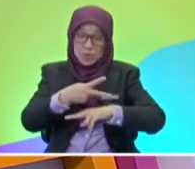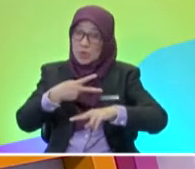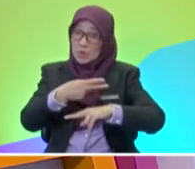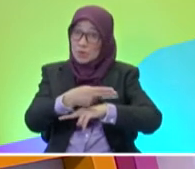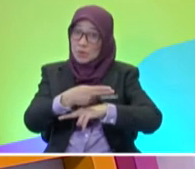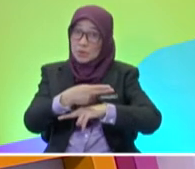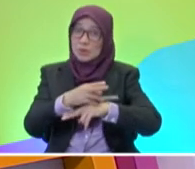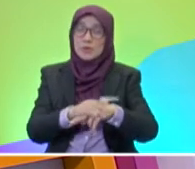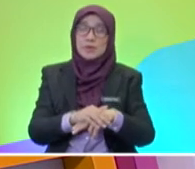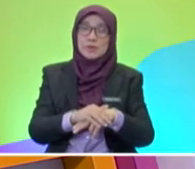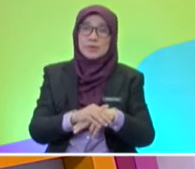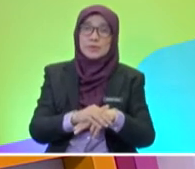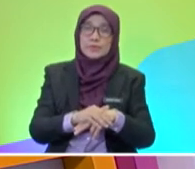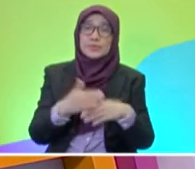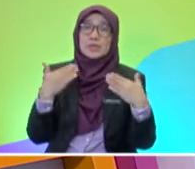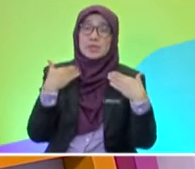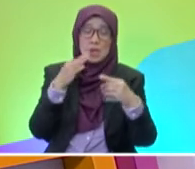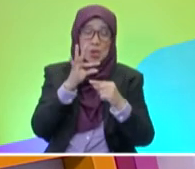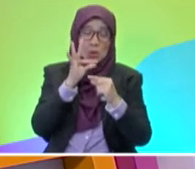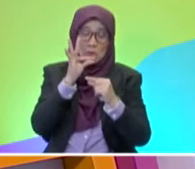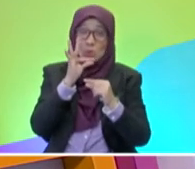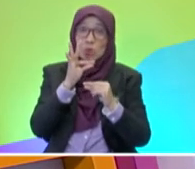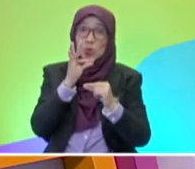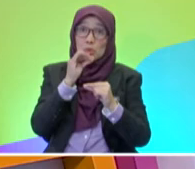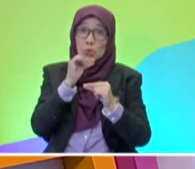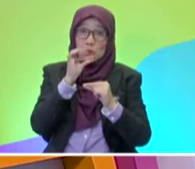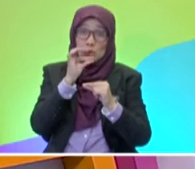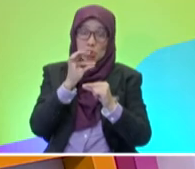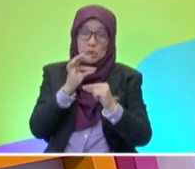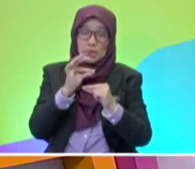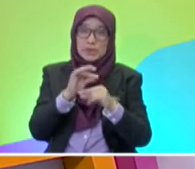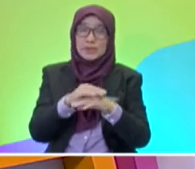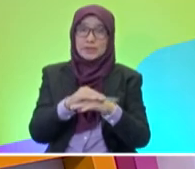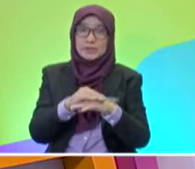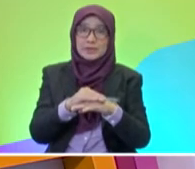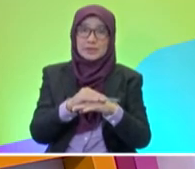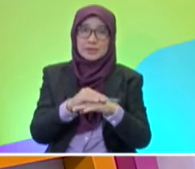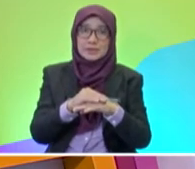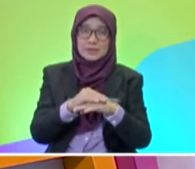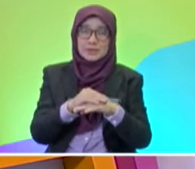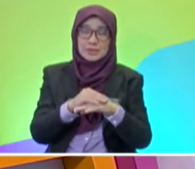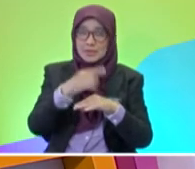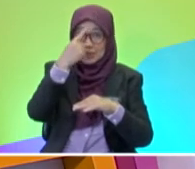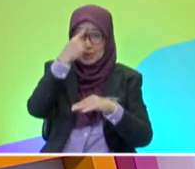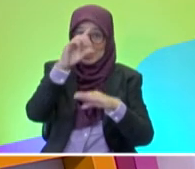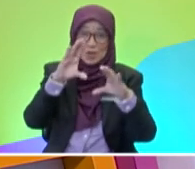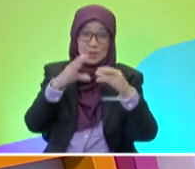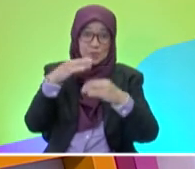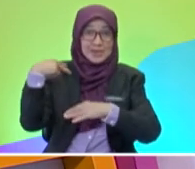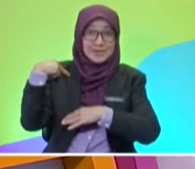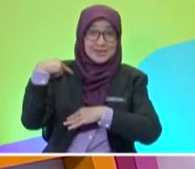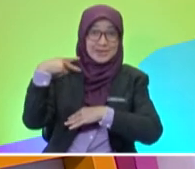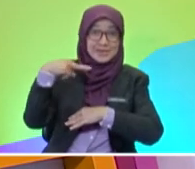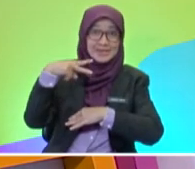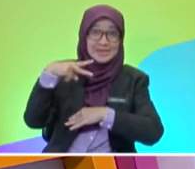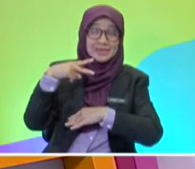need straws to make the caterpillar's leg. Okay, and we